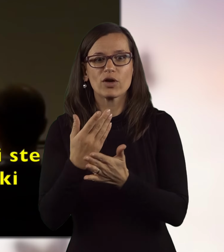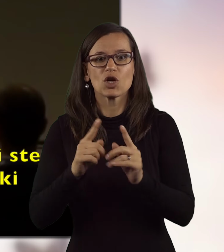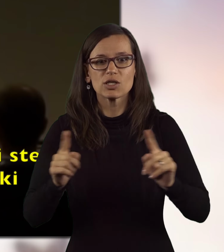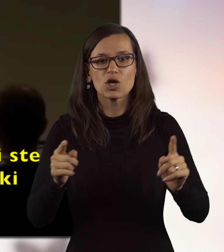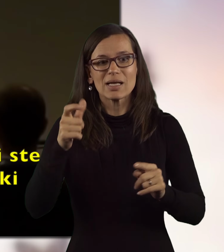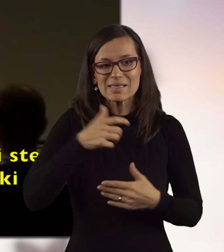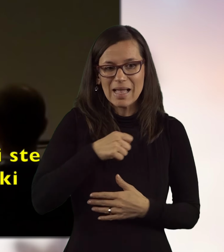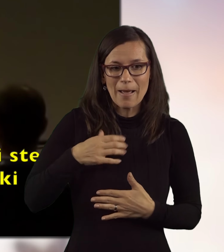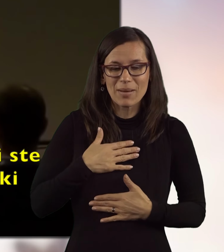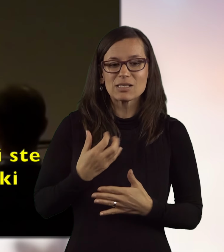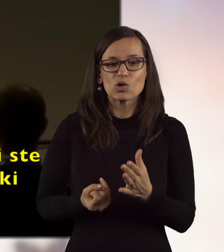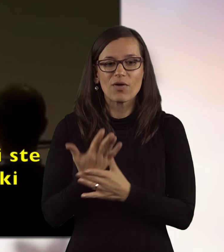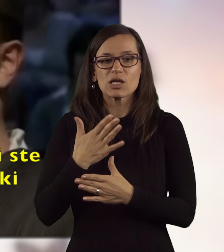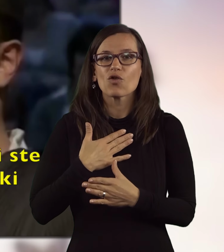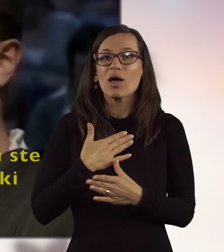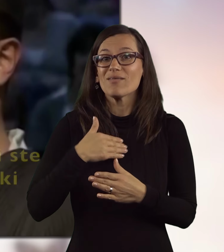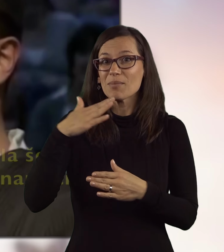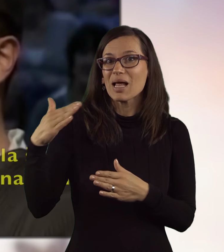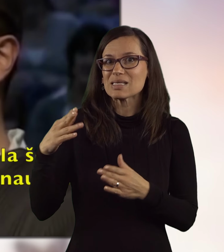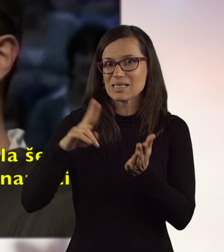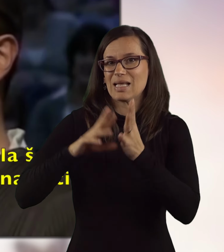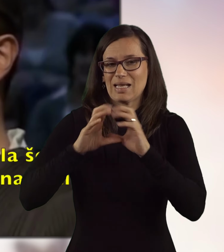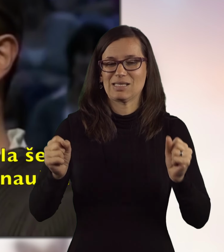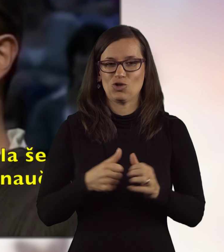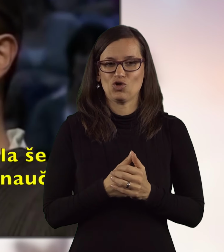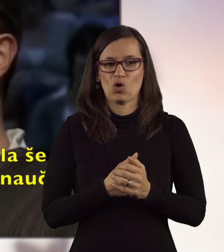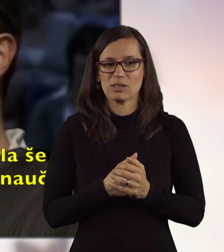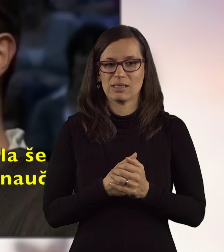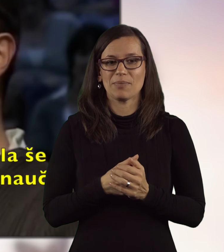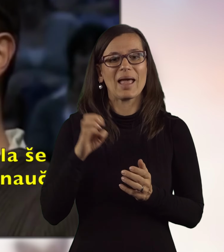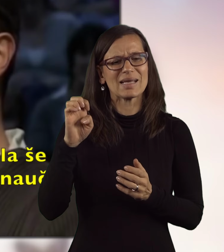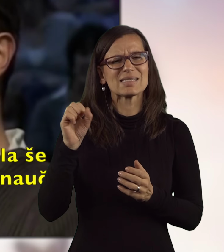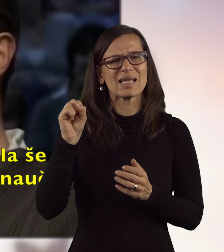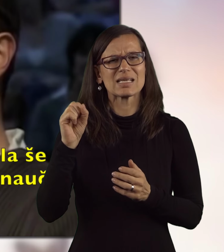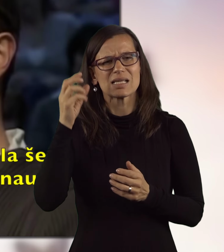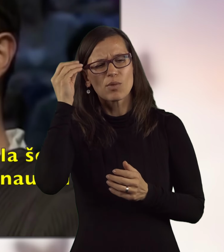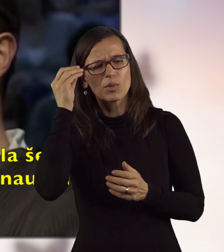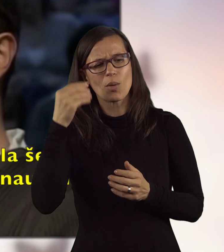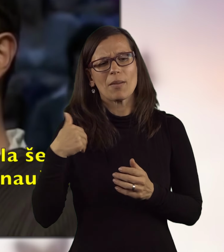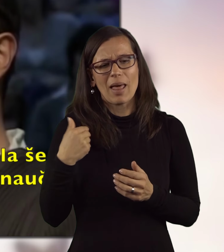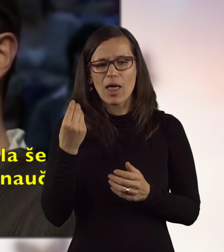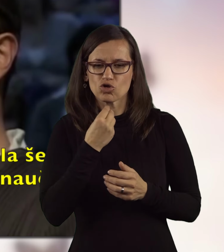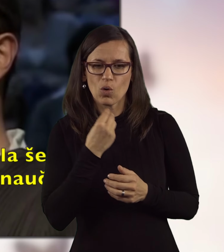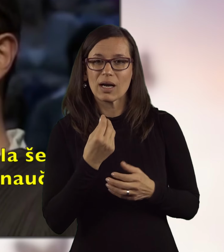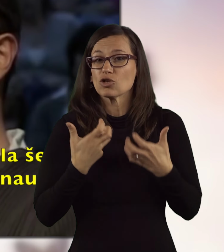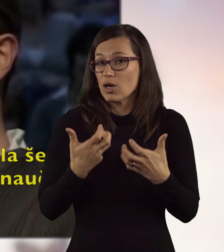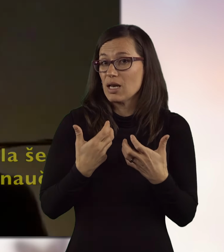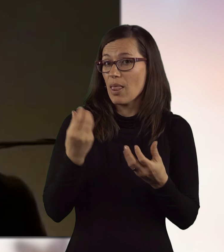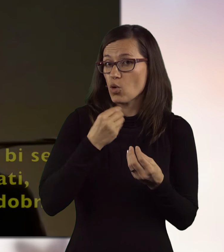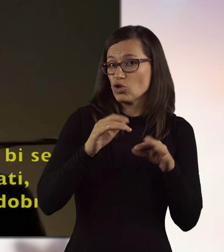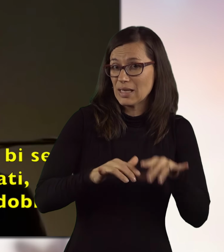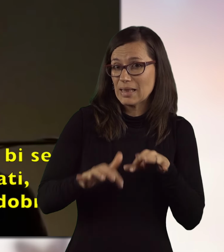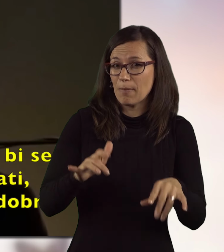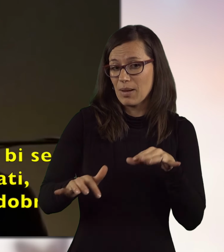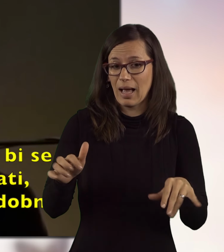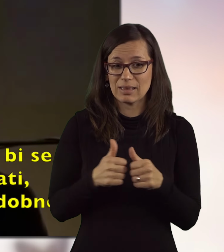caused you to put into your vibrational escrow. Esther remembers being a very young schoolgirl, and she wanted to learn to type.